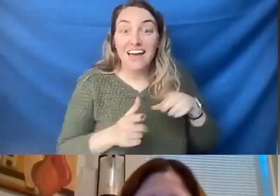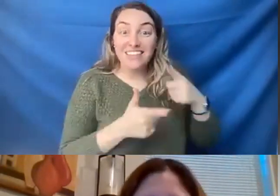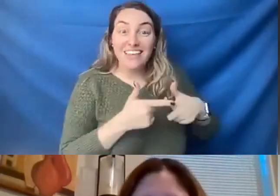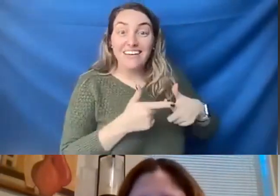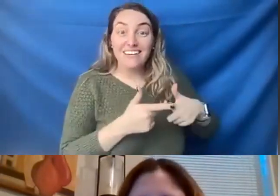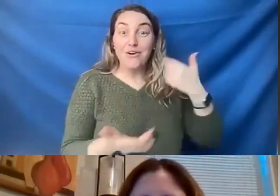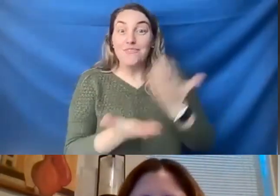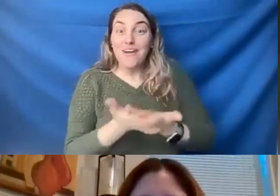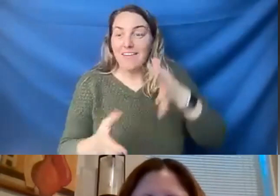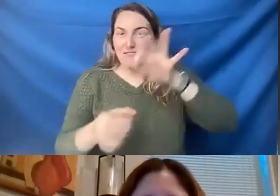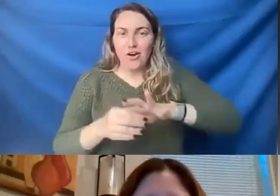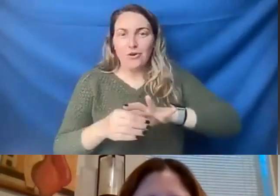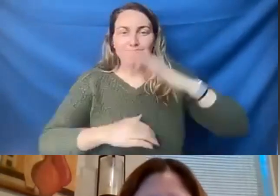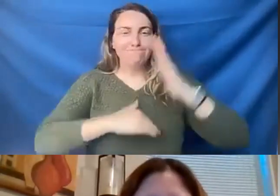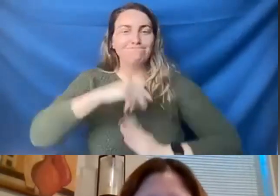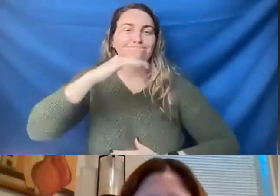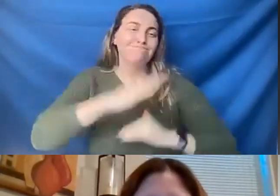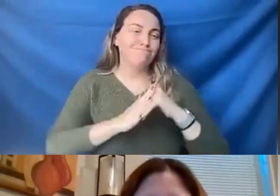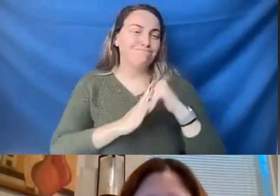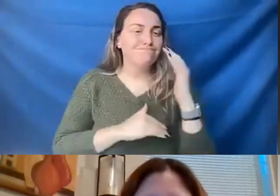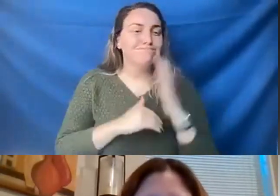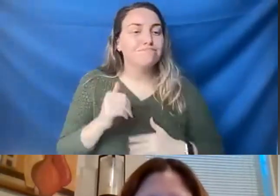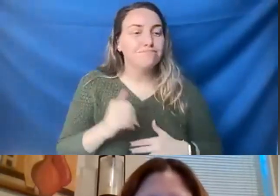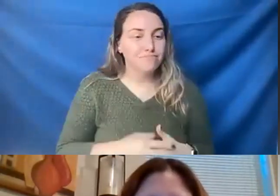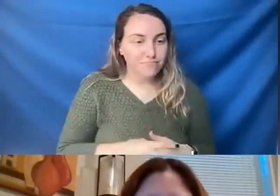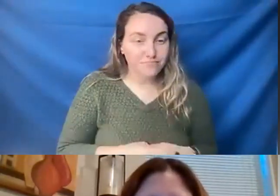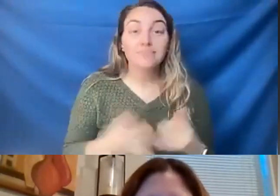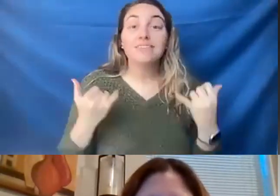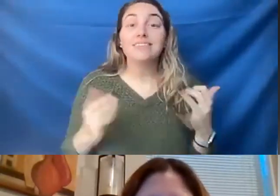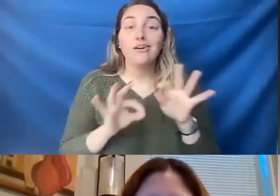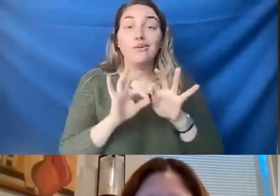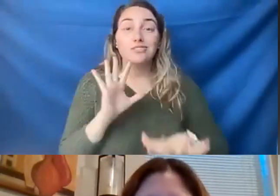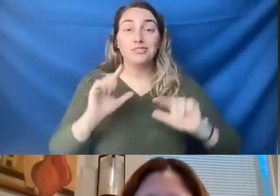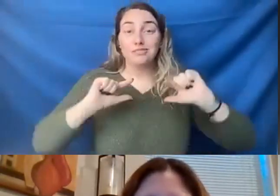not, you know, doing it for the first time.